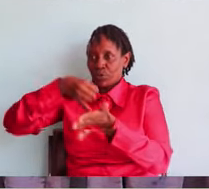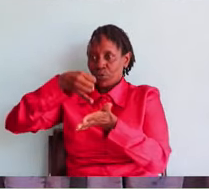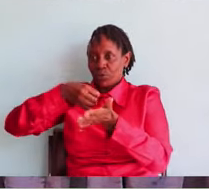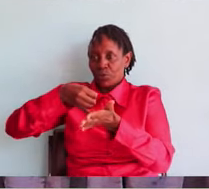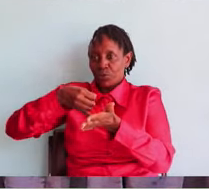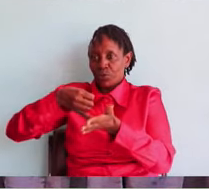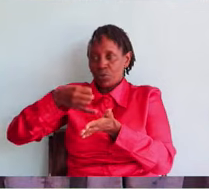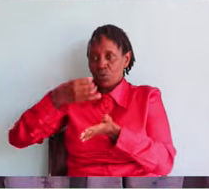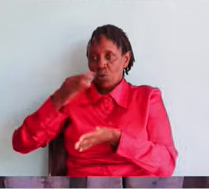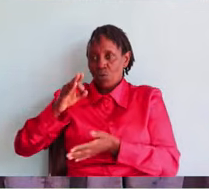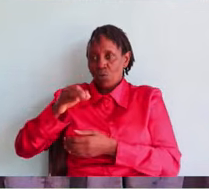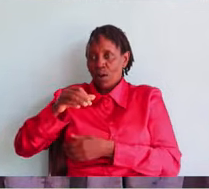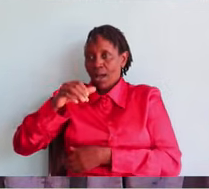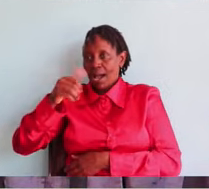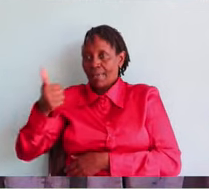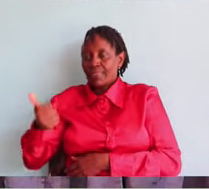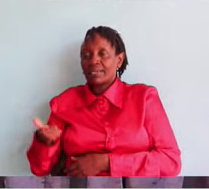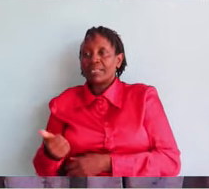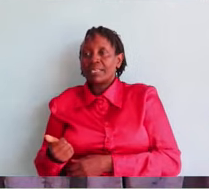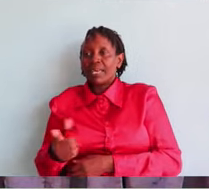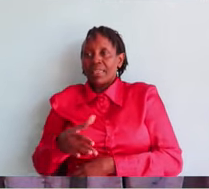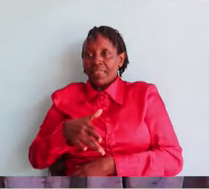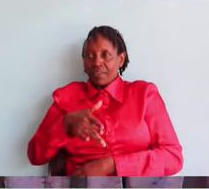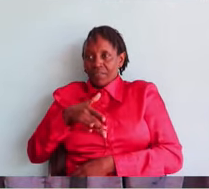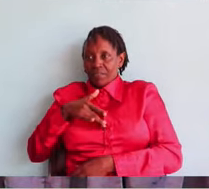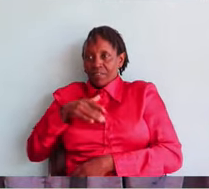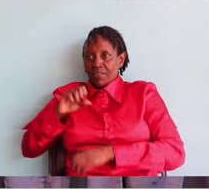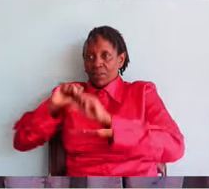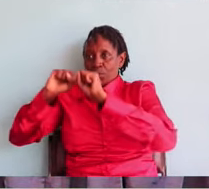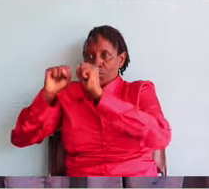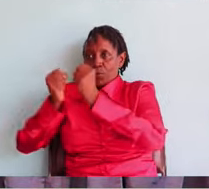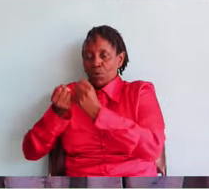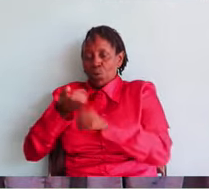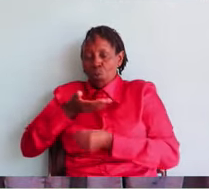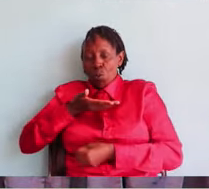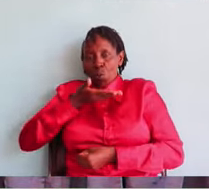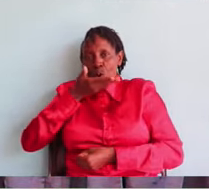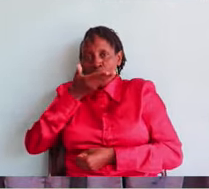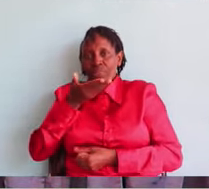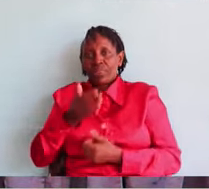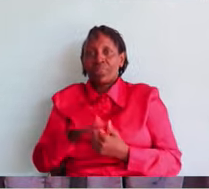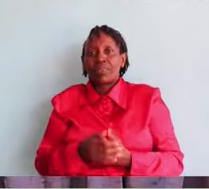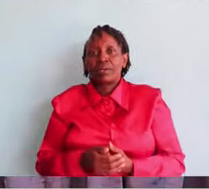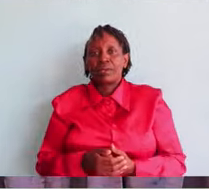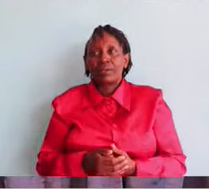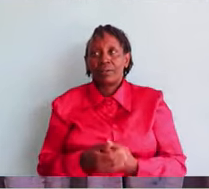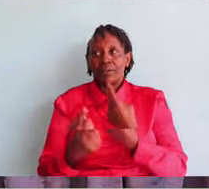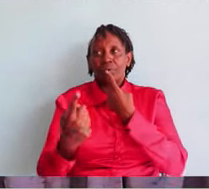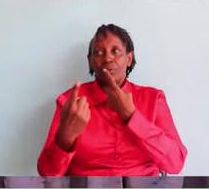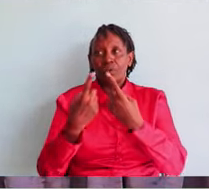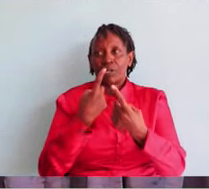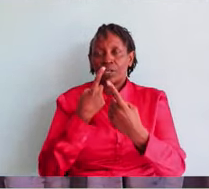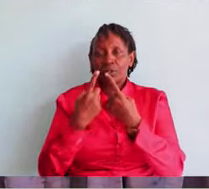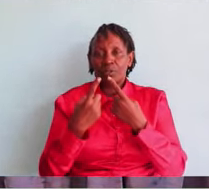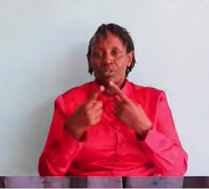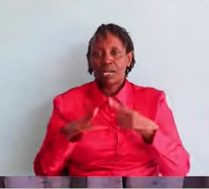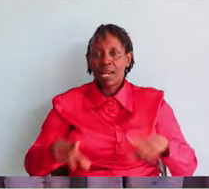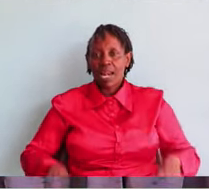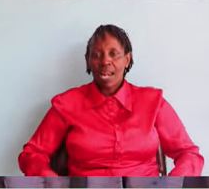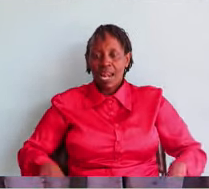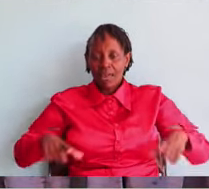others so that they feel the communal warmth. Earlier, We talked about the life groups,